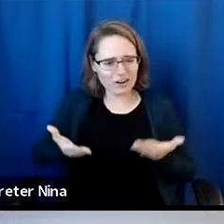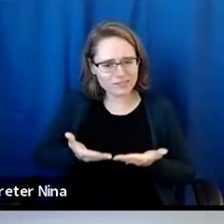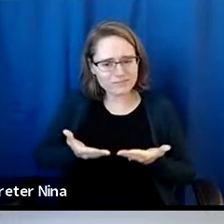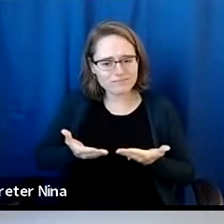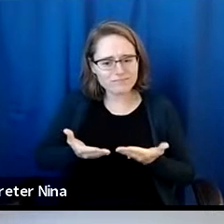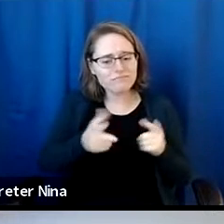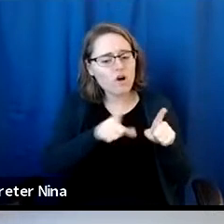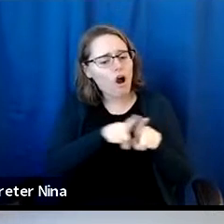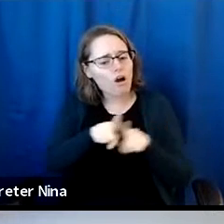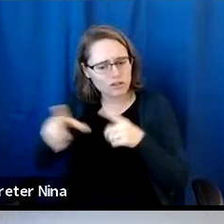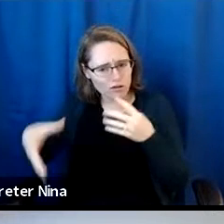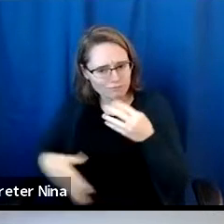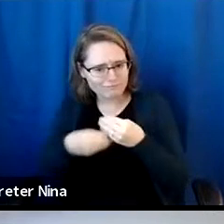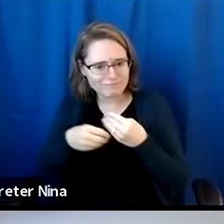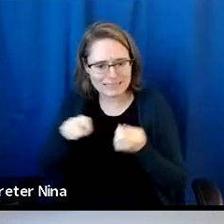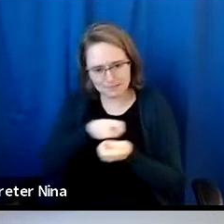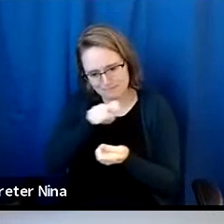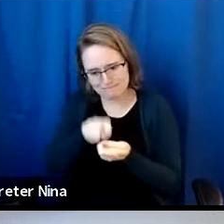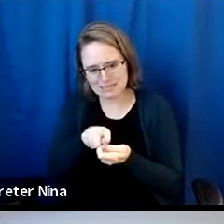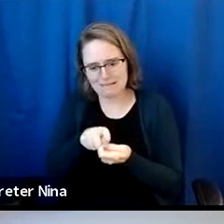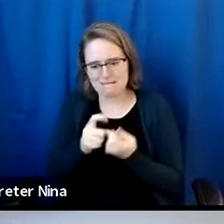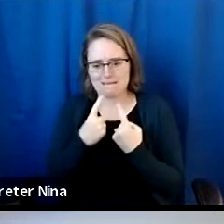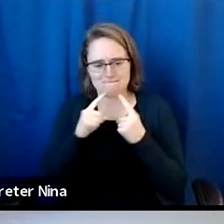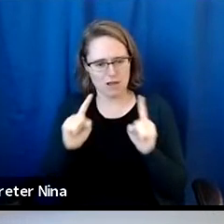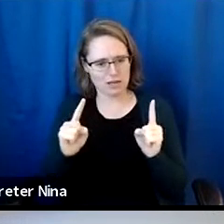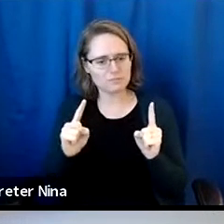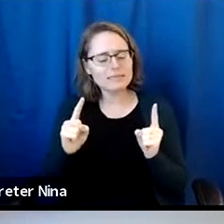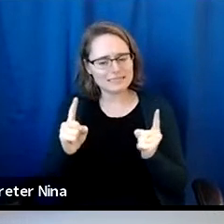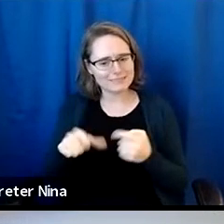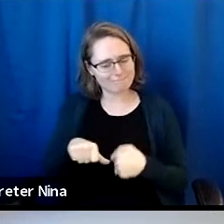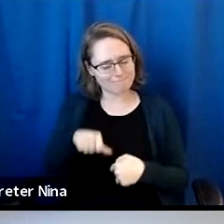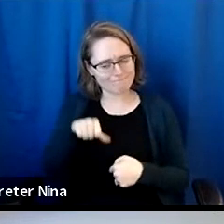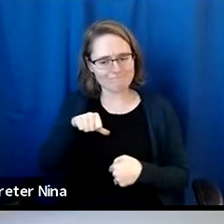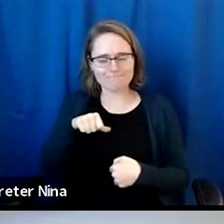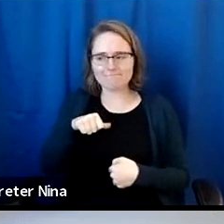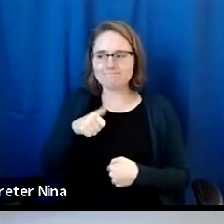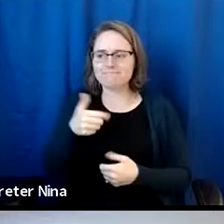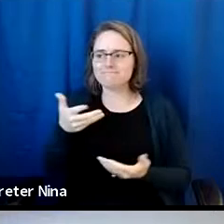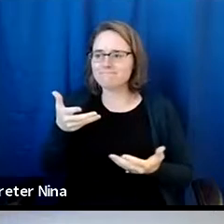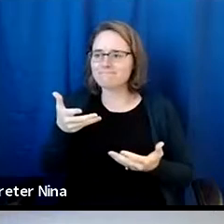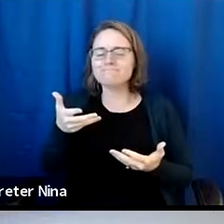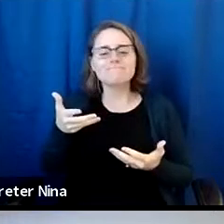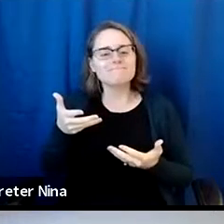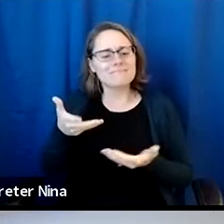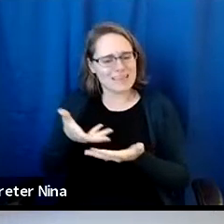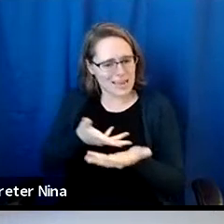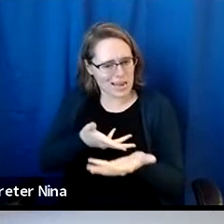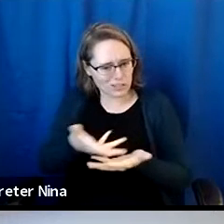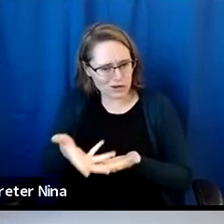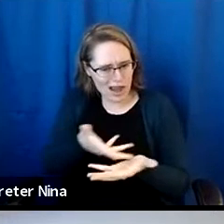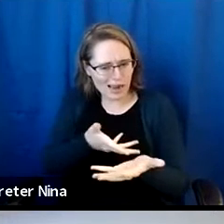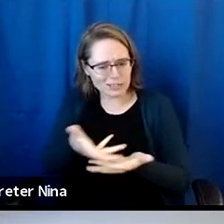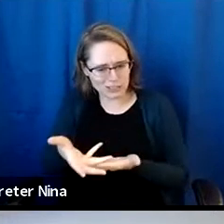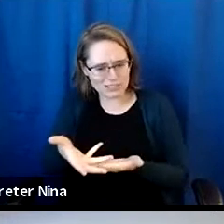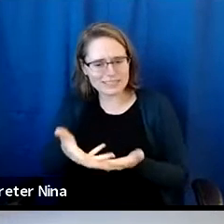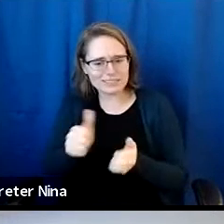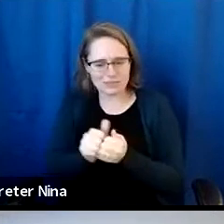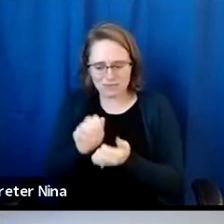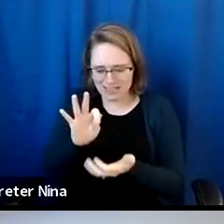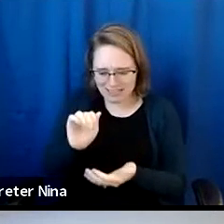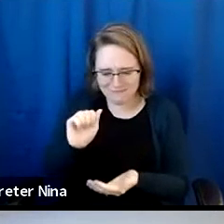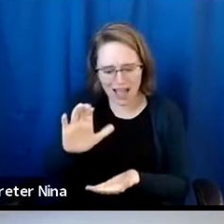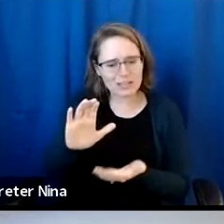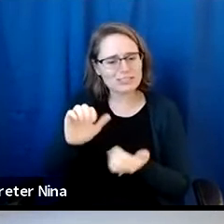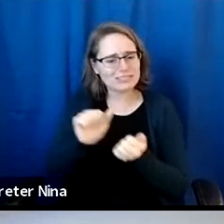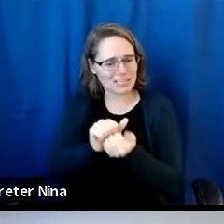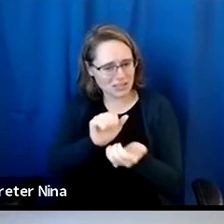addition to very specific things that I'm proud about and things that make me smile, are those interactions that I have with faculty and